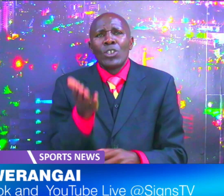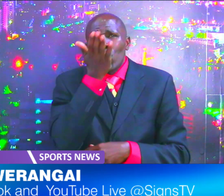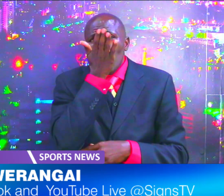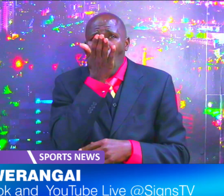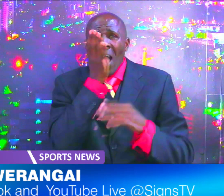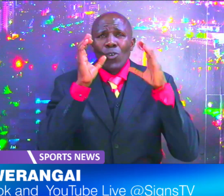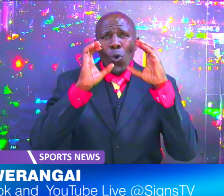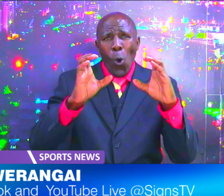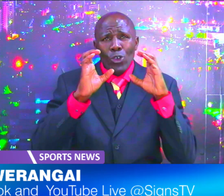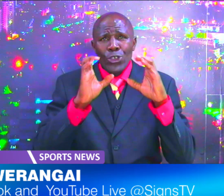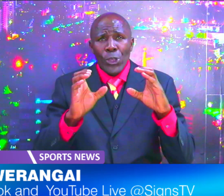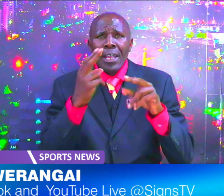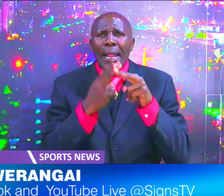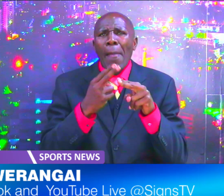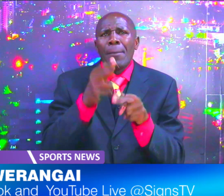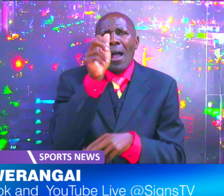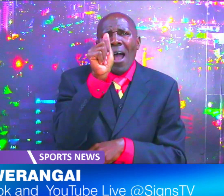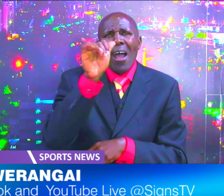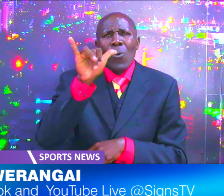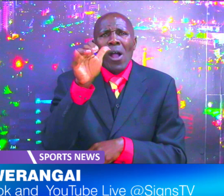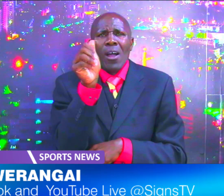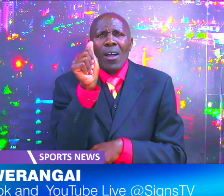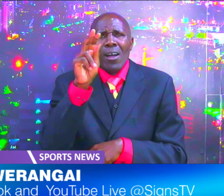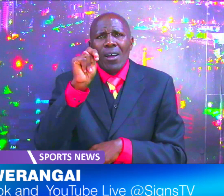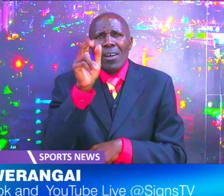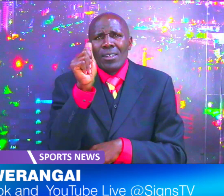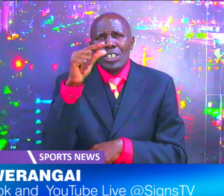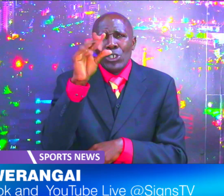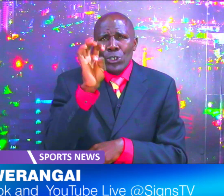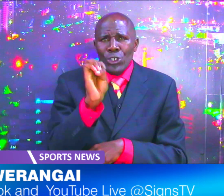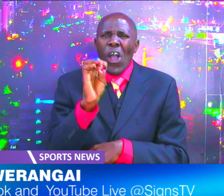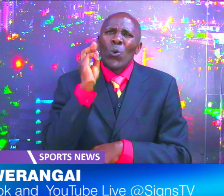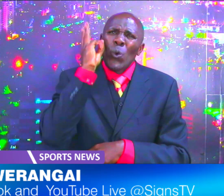And away from that news update, we have Cabra's coach